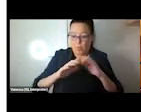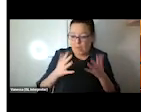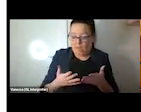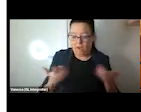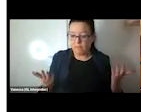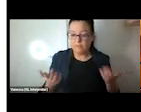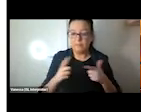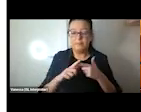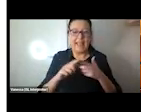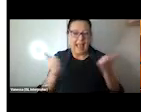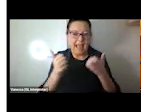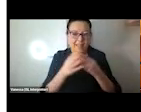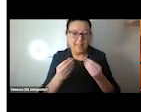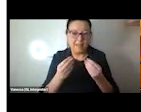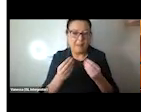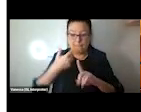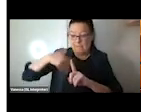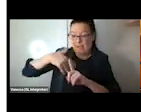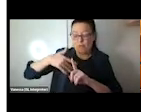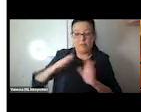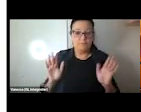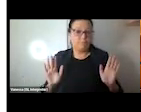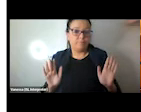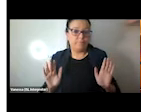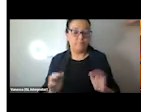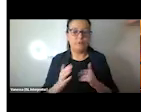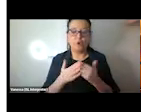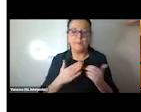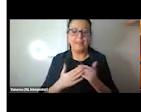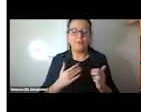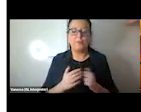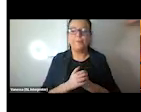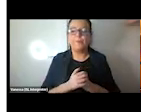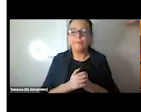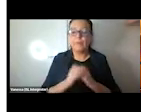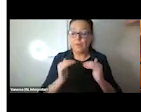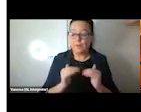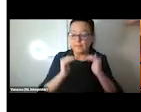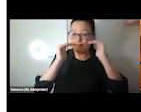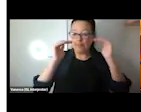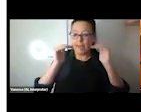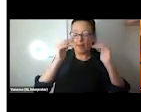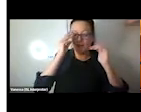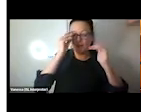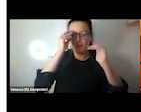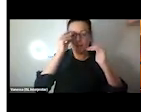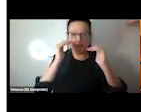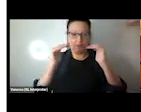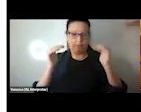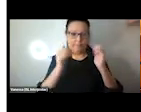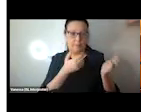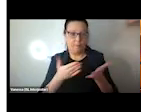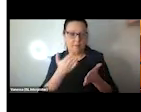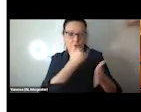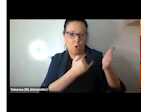from our backgrounds. The standards that will be discussed today provide designers, procurers and organizations a means